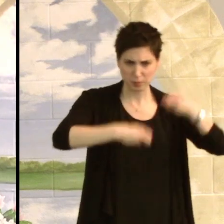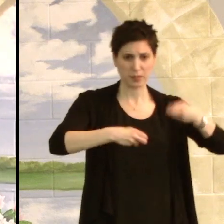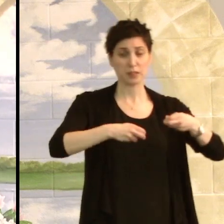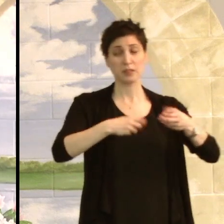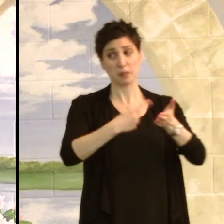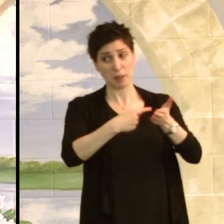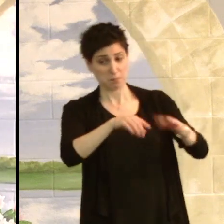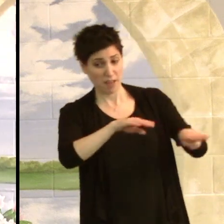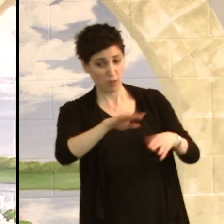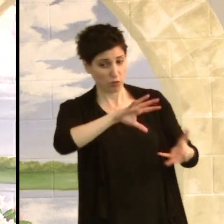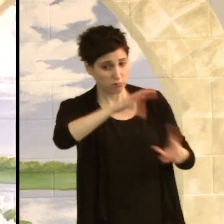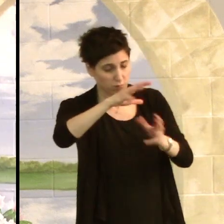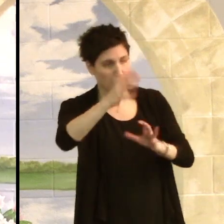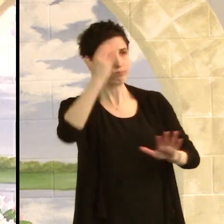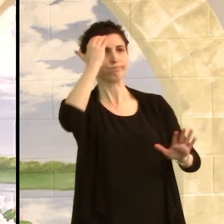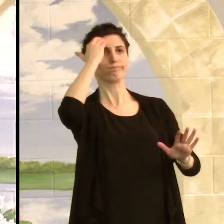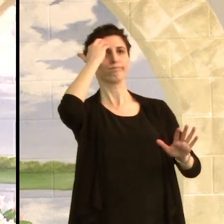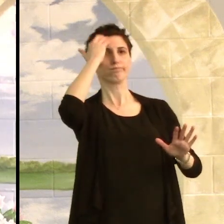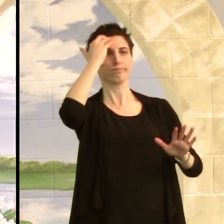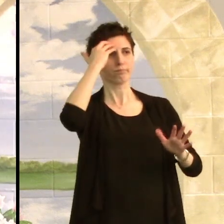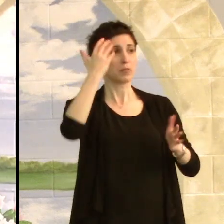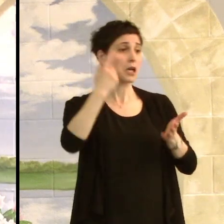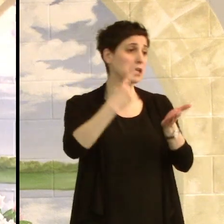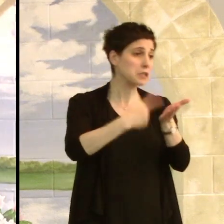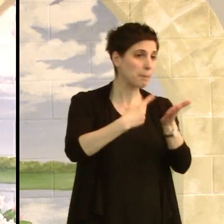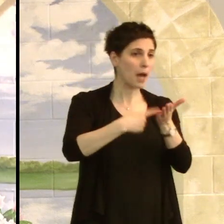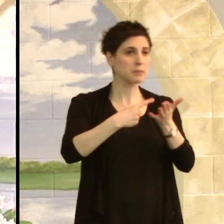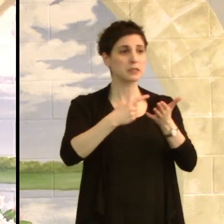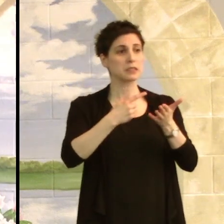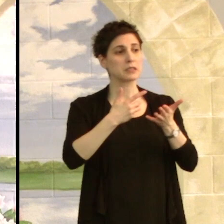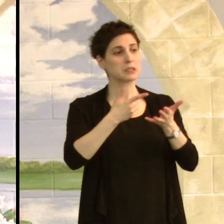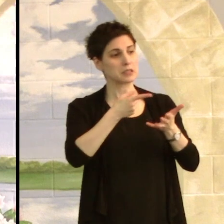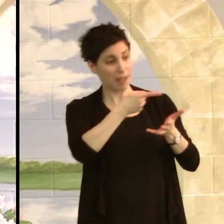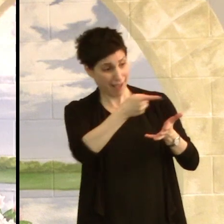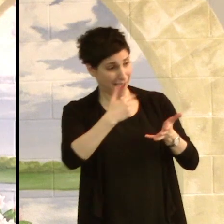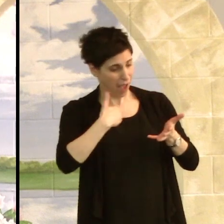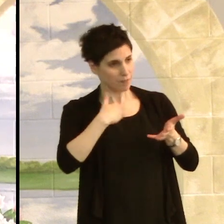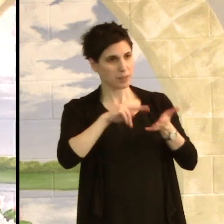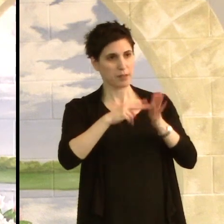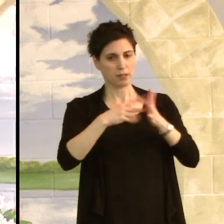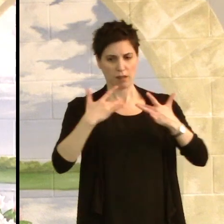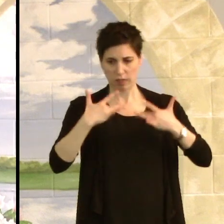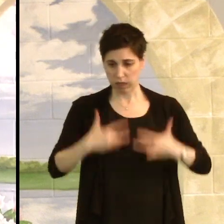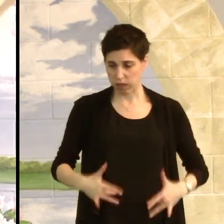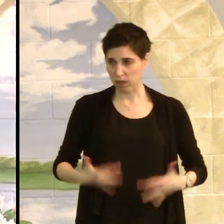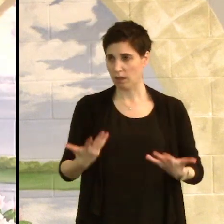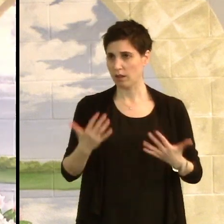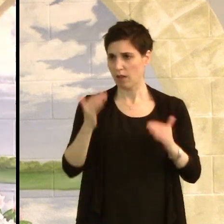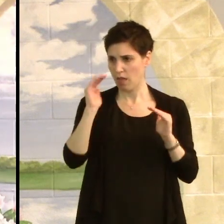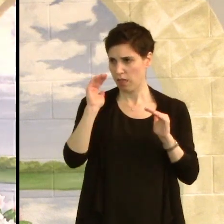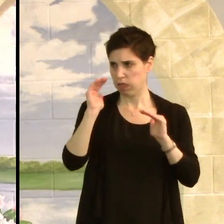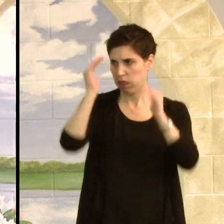behavioral issues, and can involve anxiety and depression.